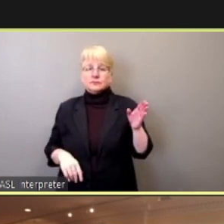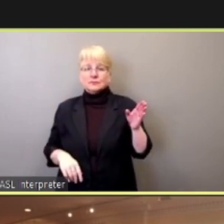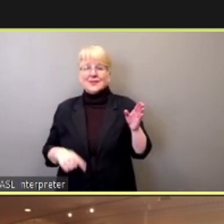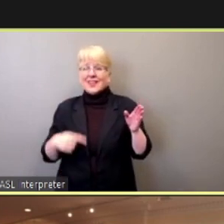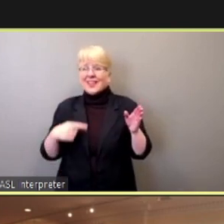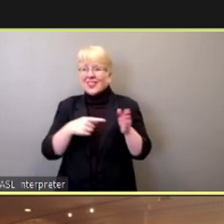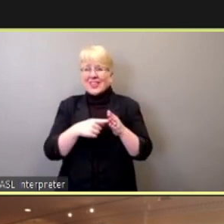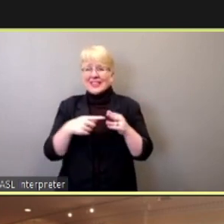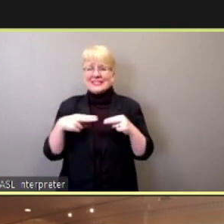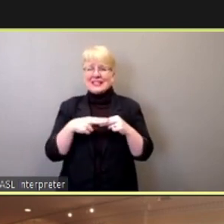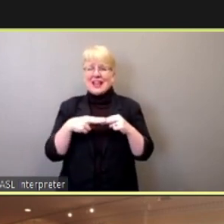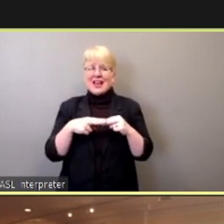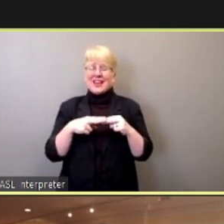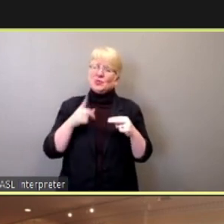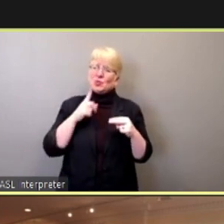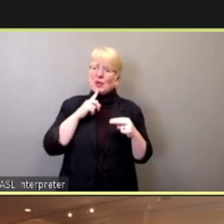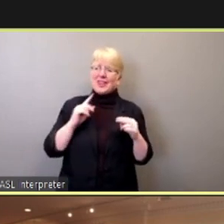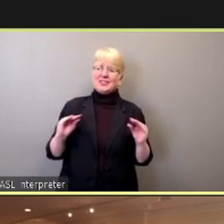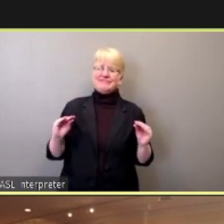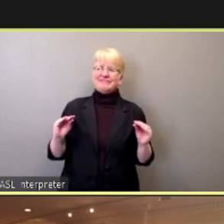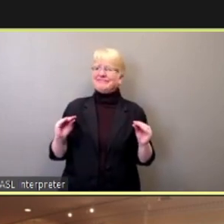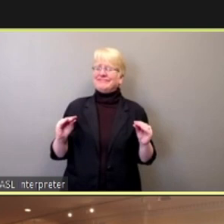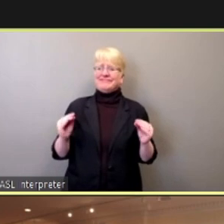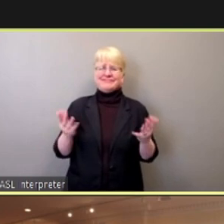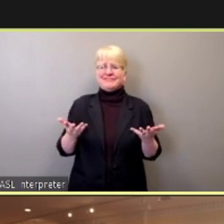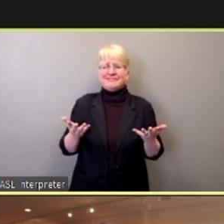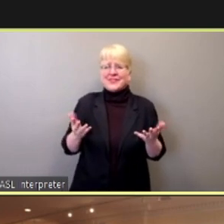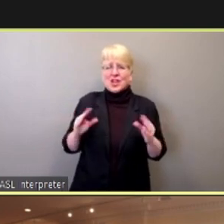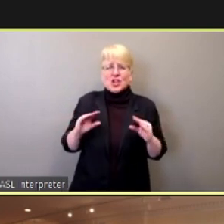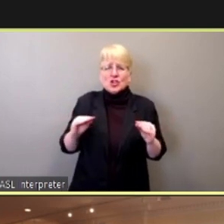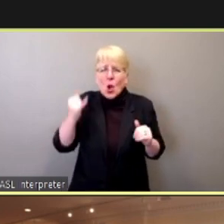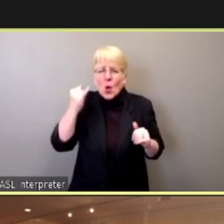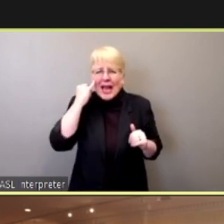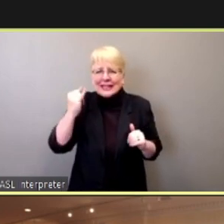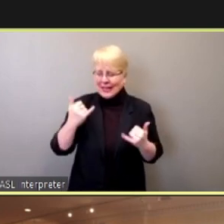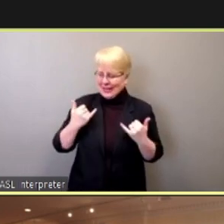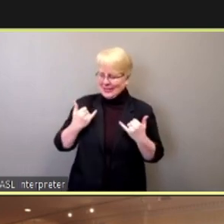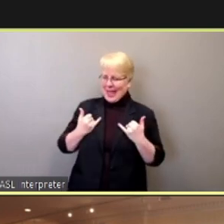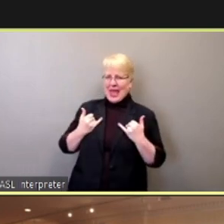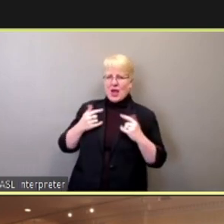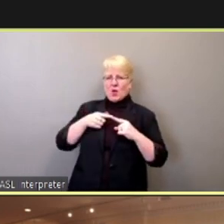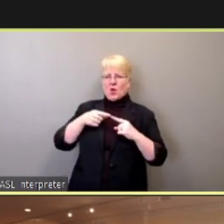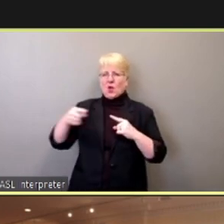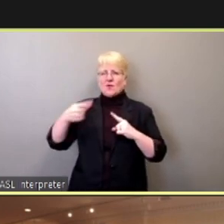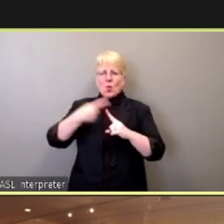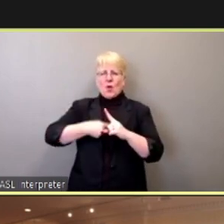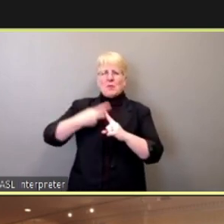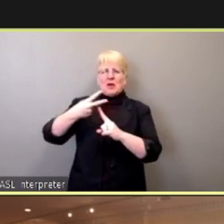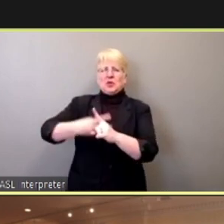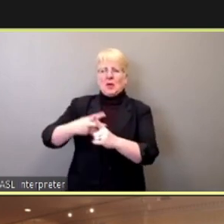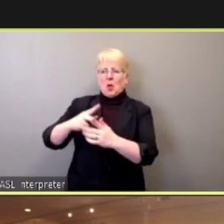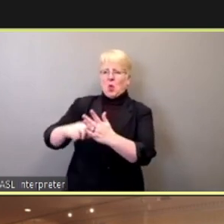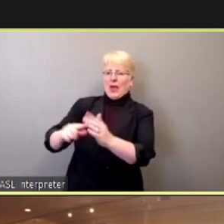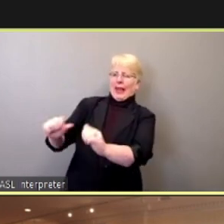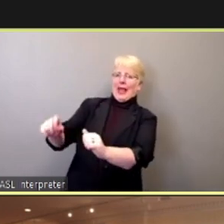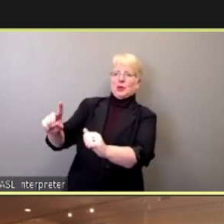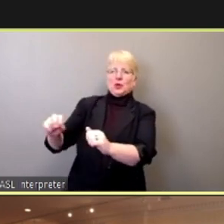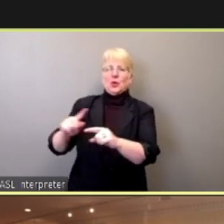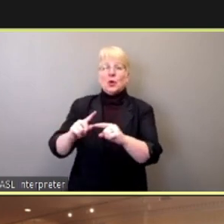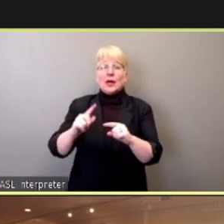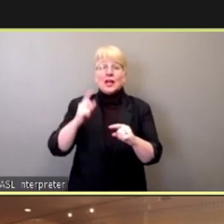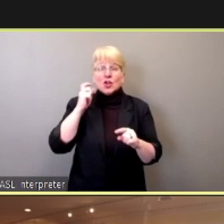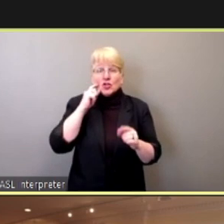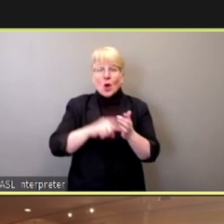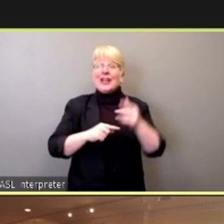meaning as to what we could start doing for a couple months, but you can see everything is green. The only 2